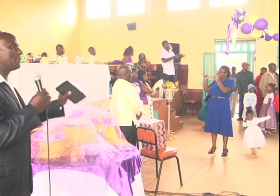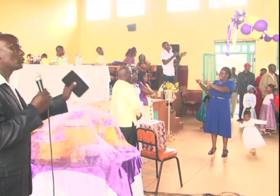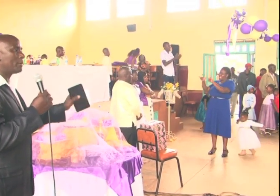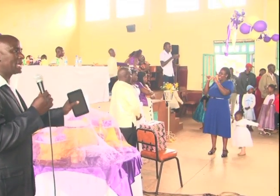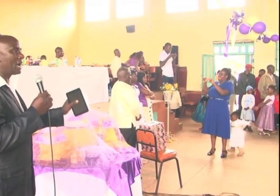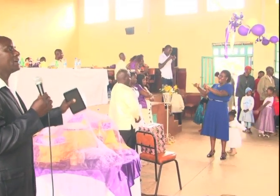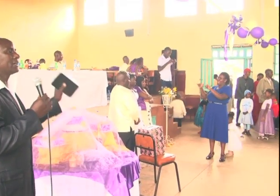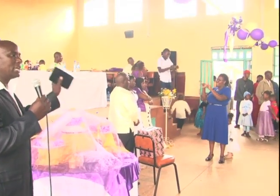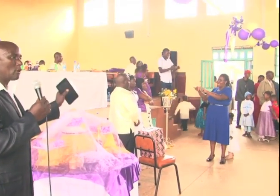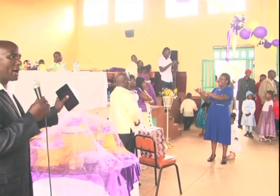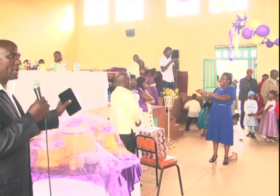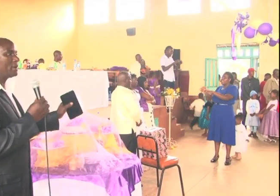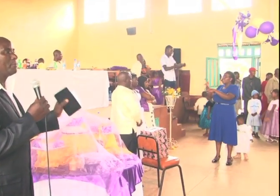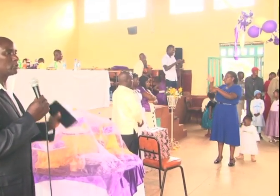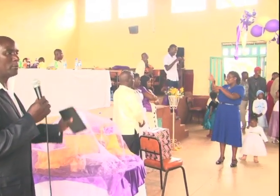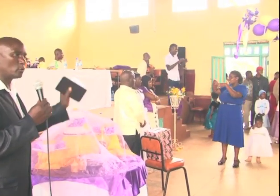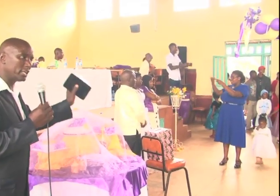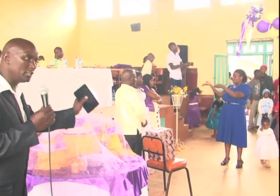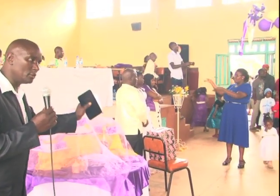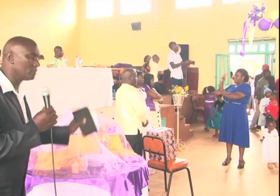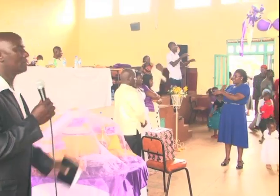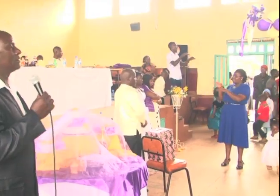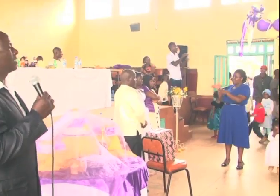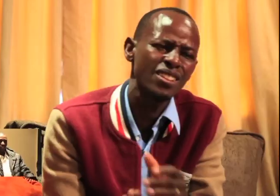from my aunt.